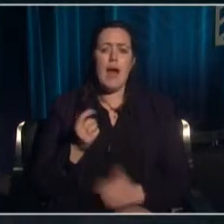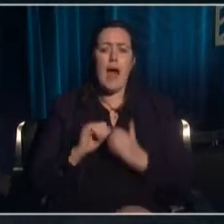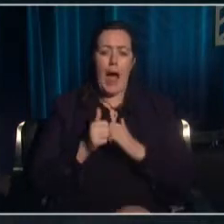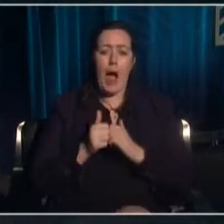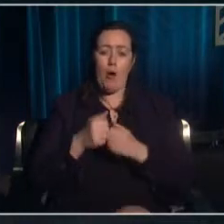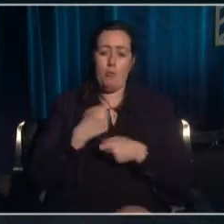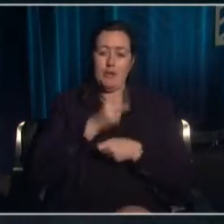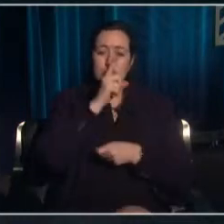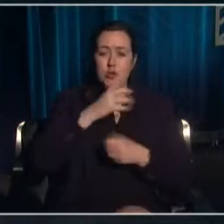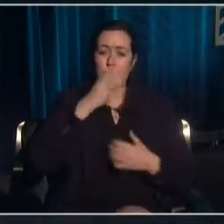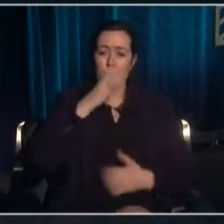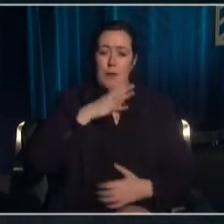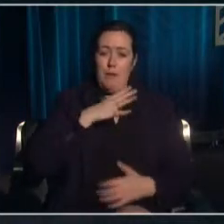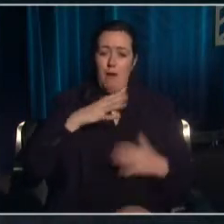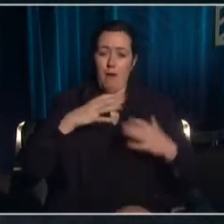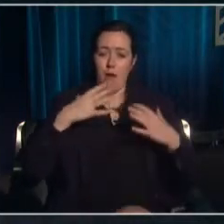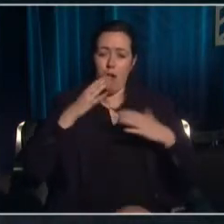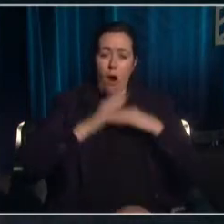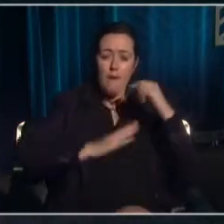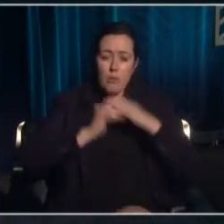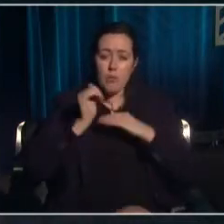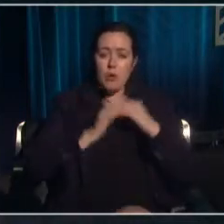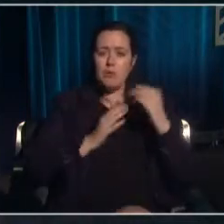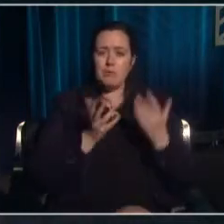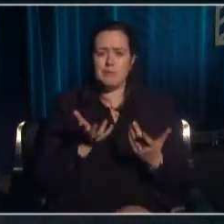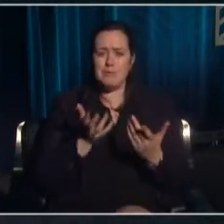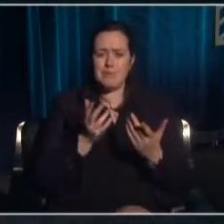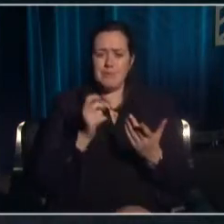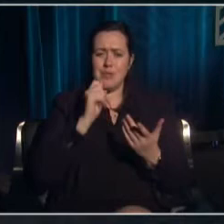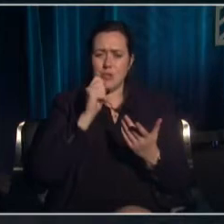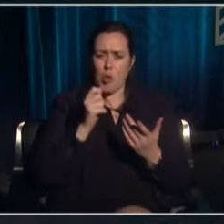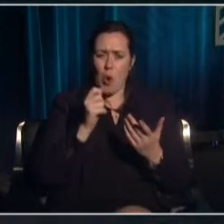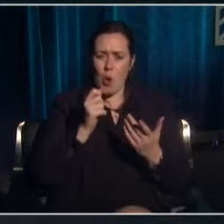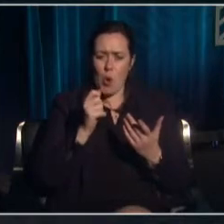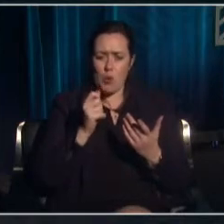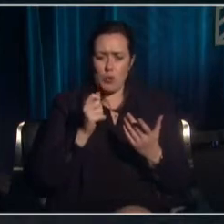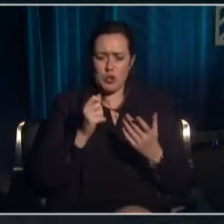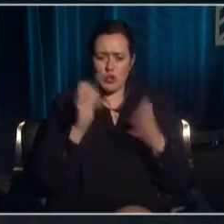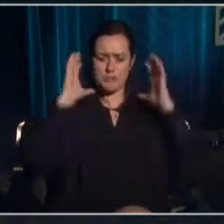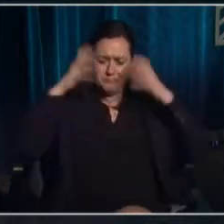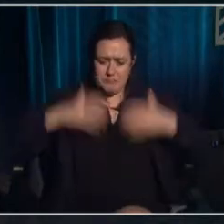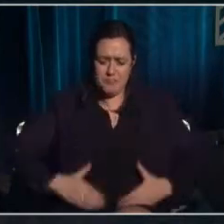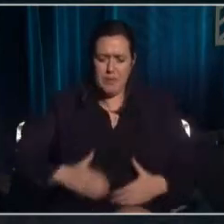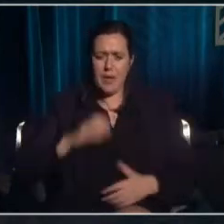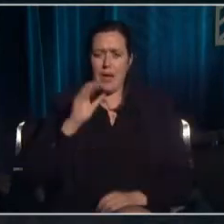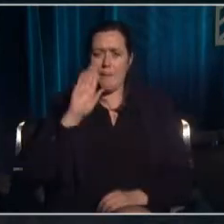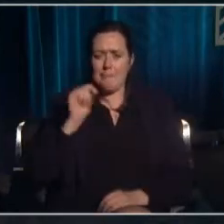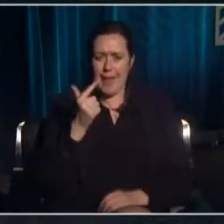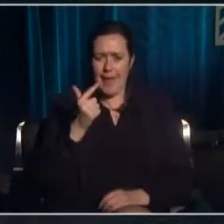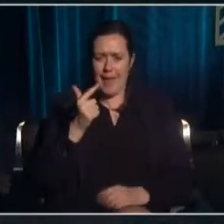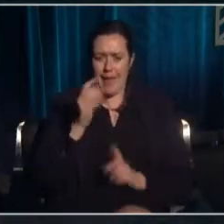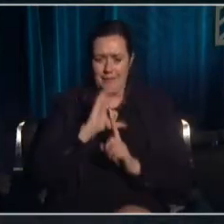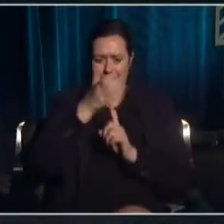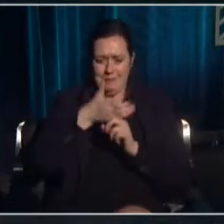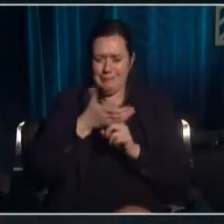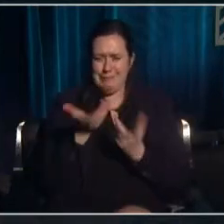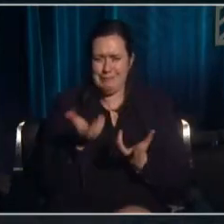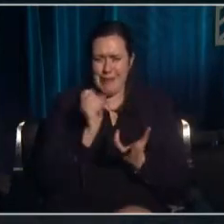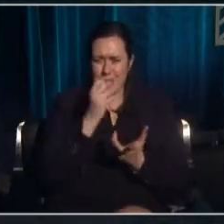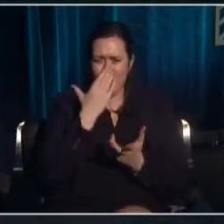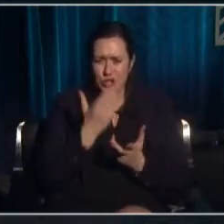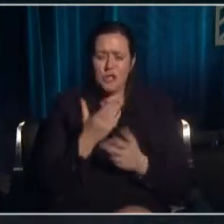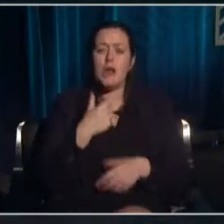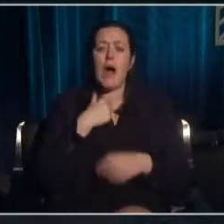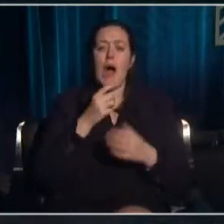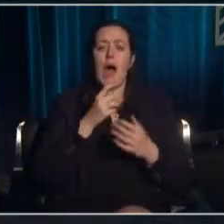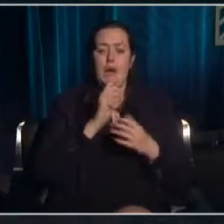comfortable or like safe is not the idea of putting them in a bag and just closing it. So therefore, I designed a group chat in